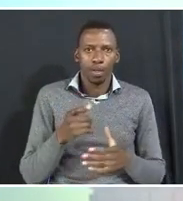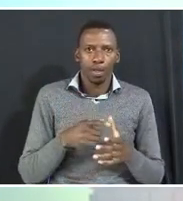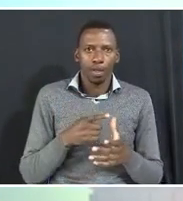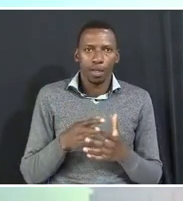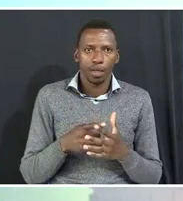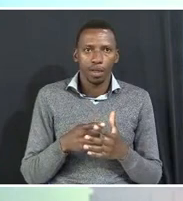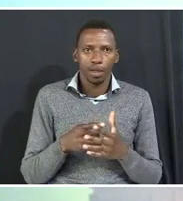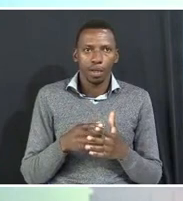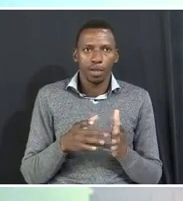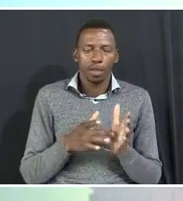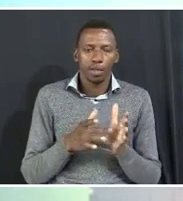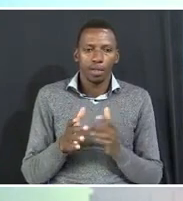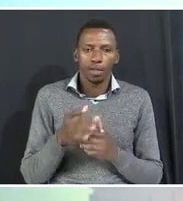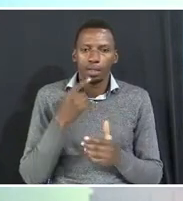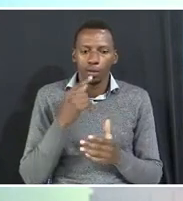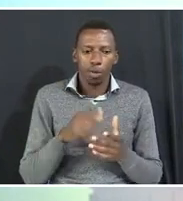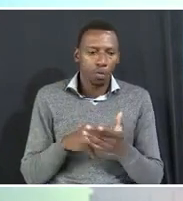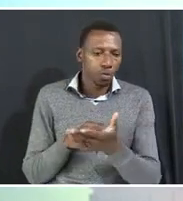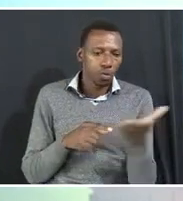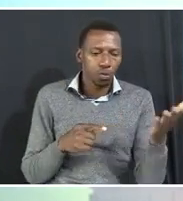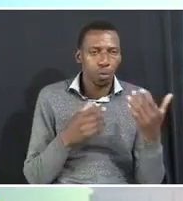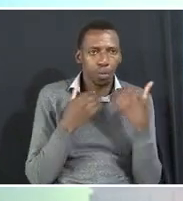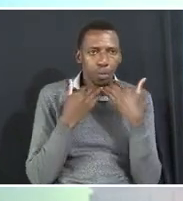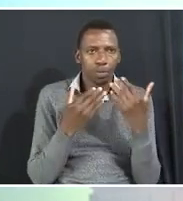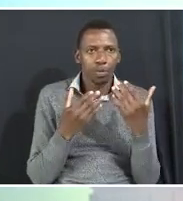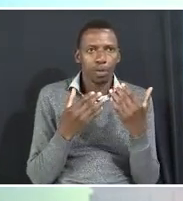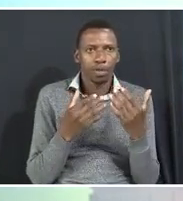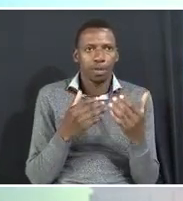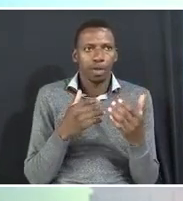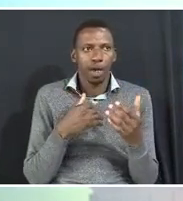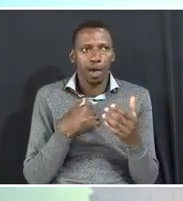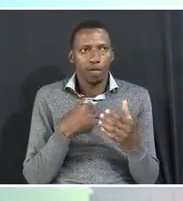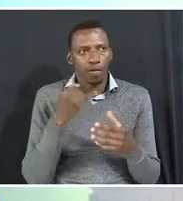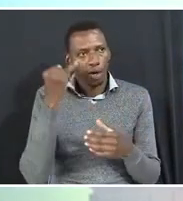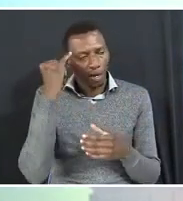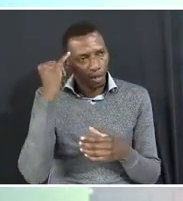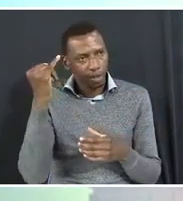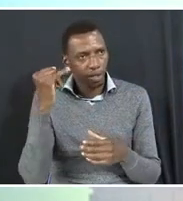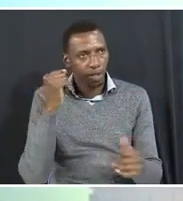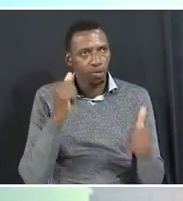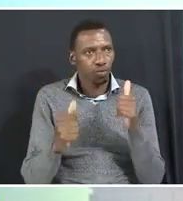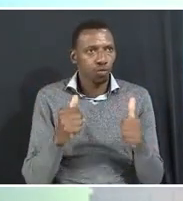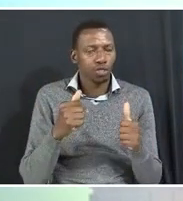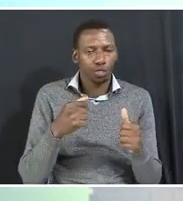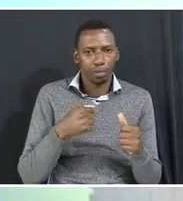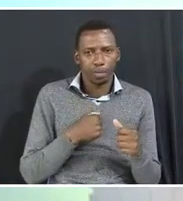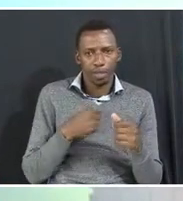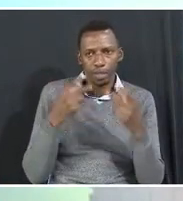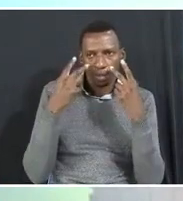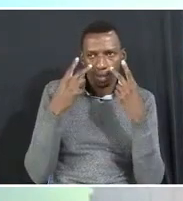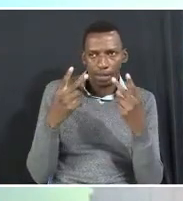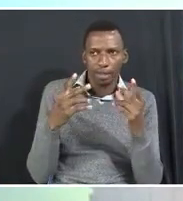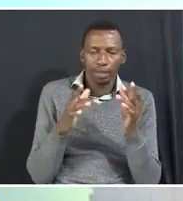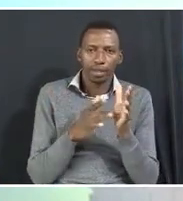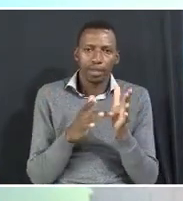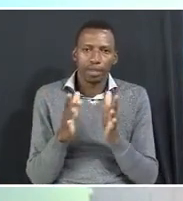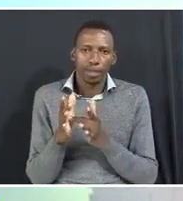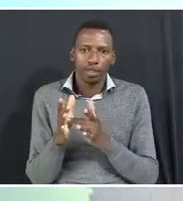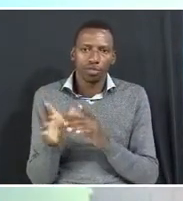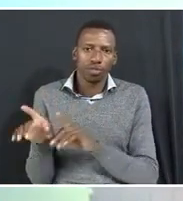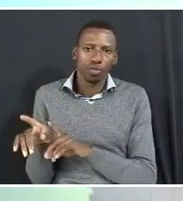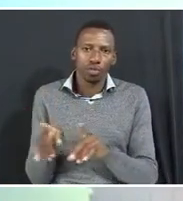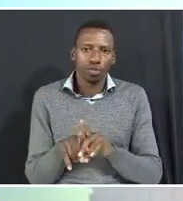says, you did not. There is a sense in which I see Jesus also speaking